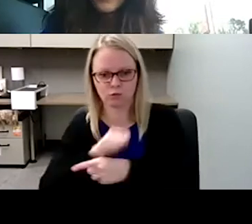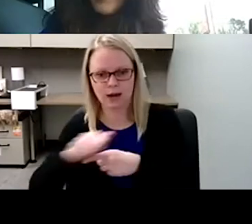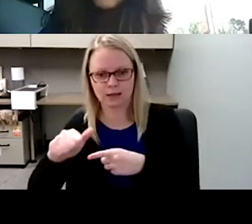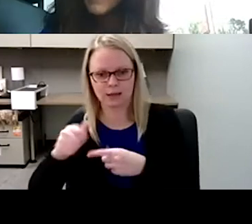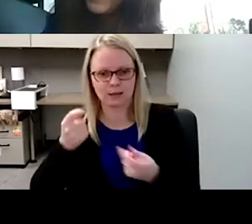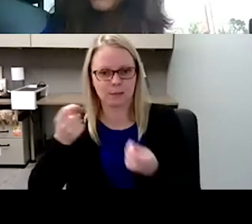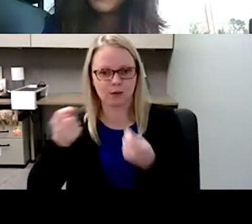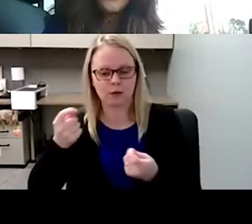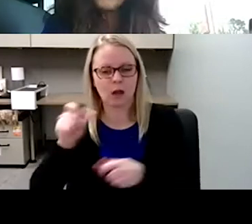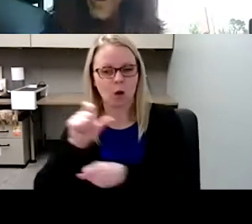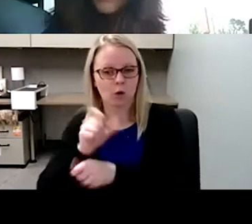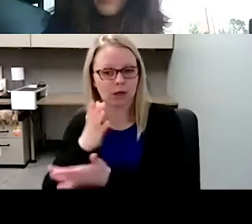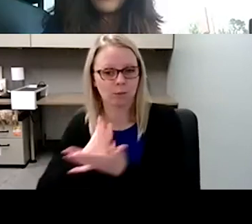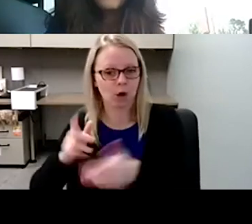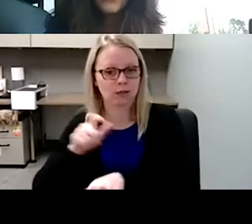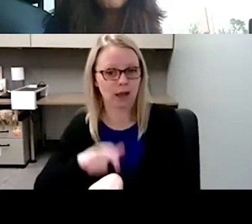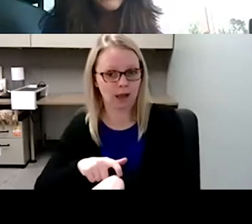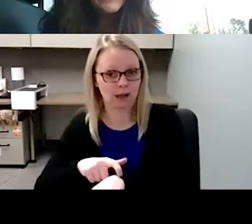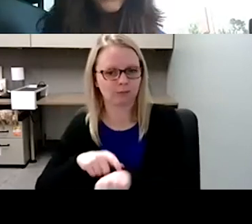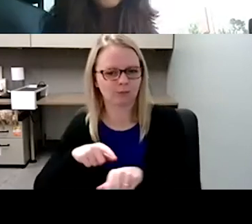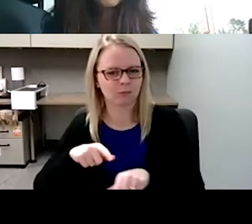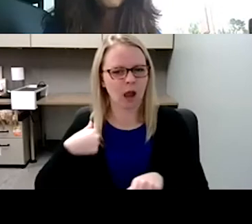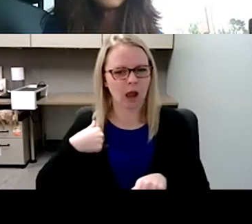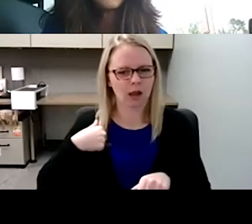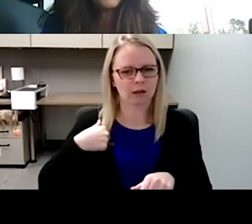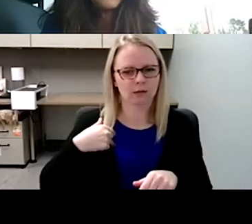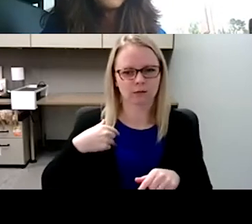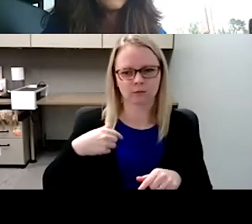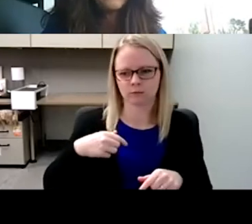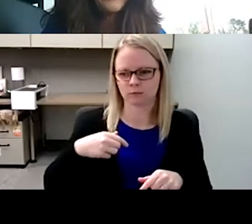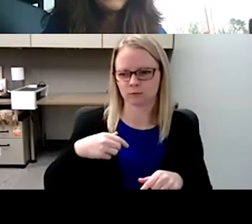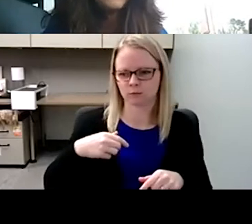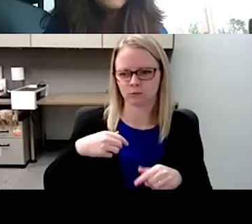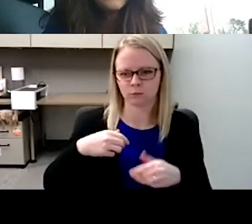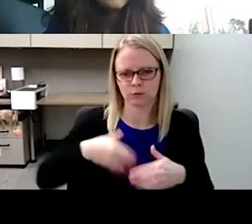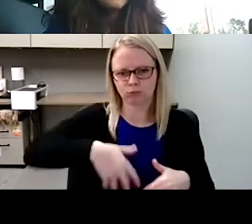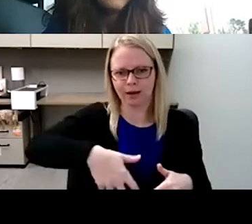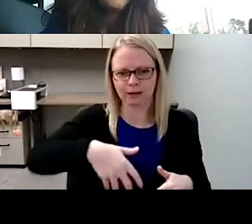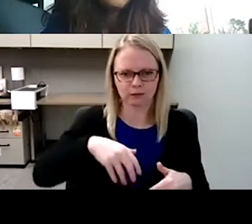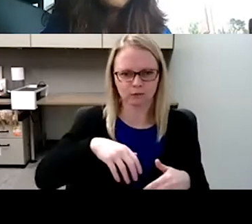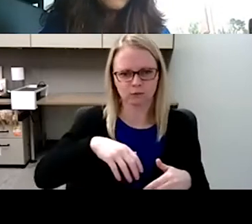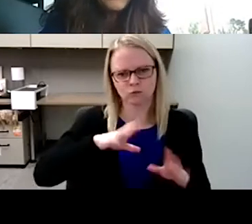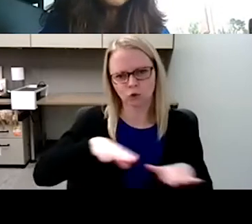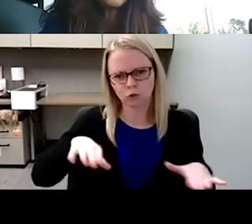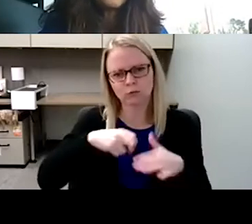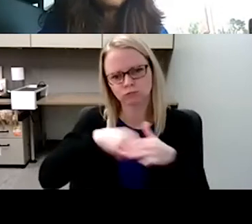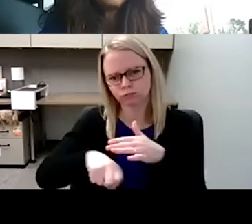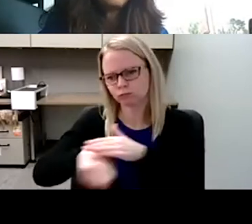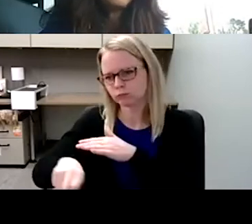I was working part-time and I got through all of that for many years working part-time when I was having my babies. But